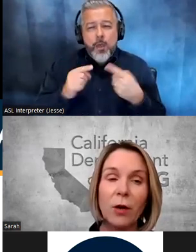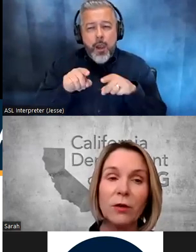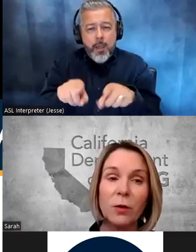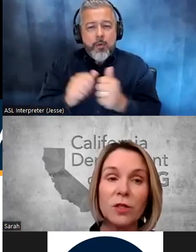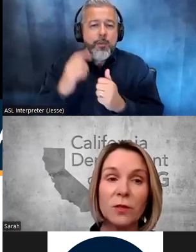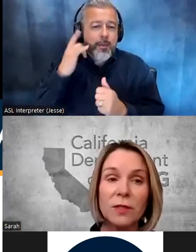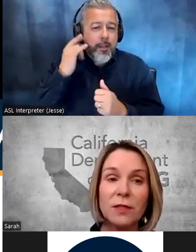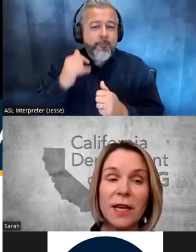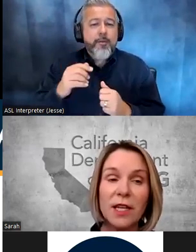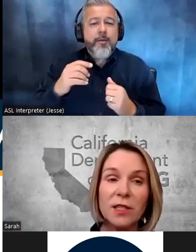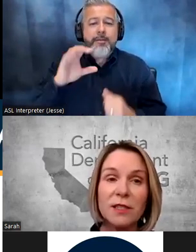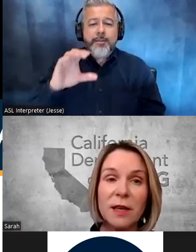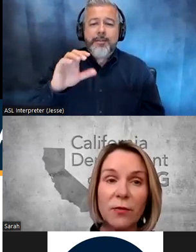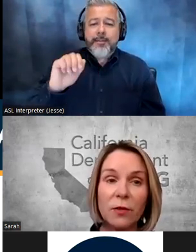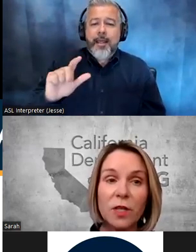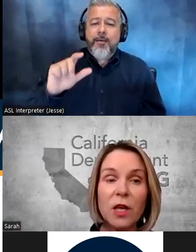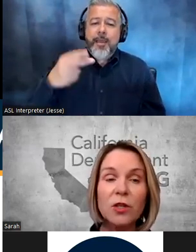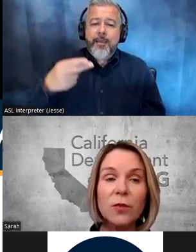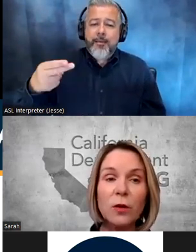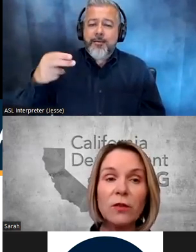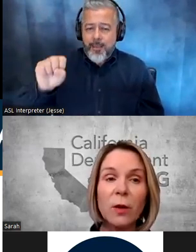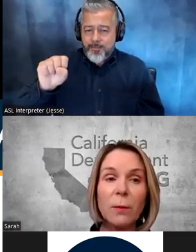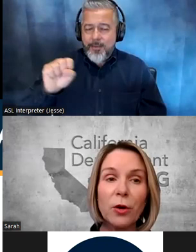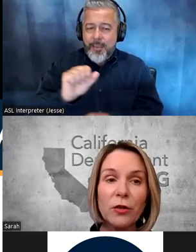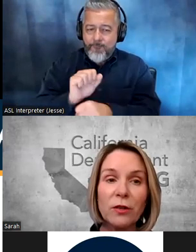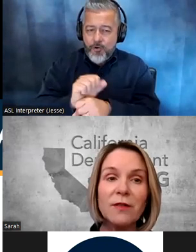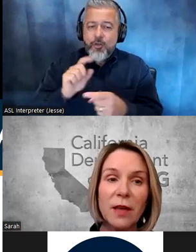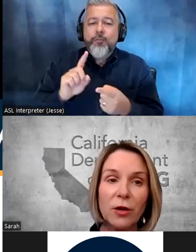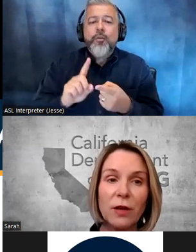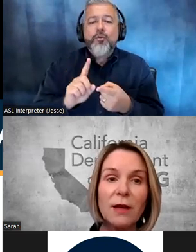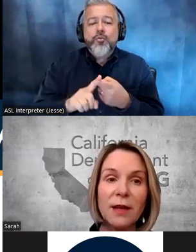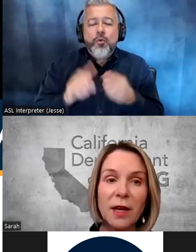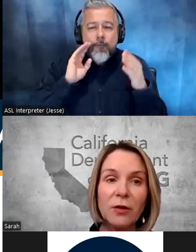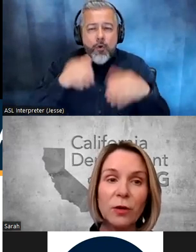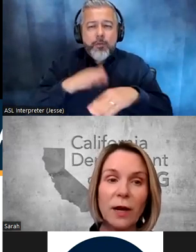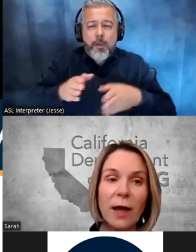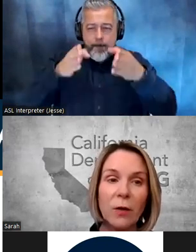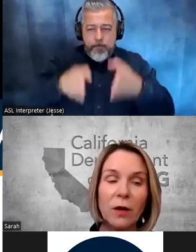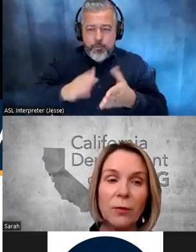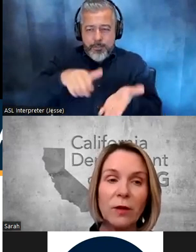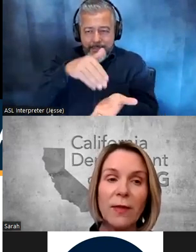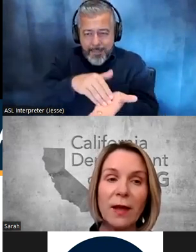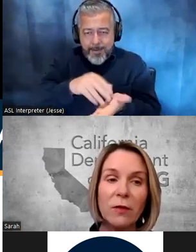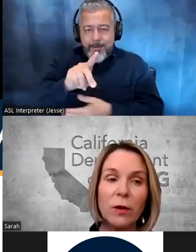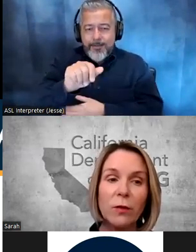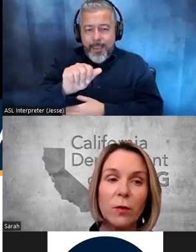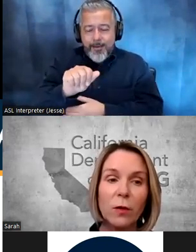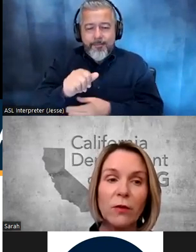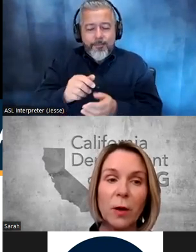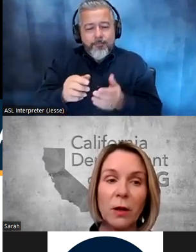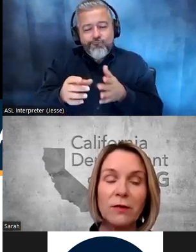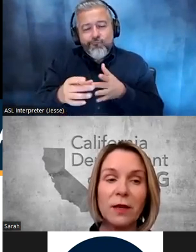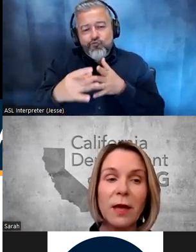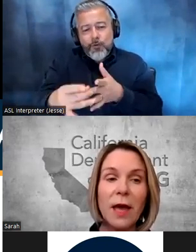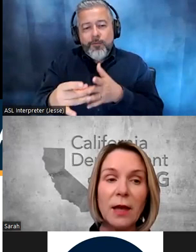California Health and Human Services Agency's efforts to focus on person-centered, data-driven outcomes. And that's where the role